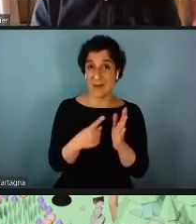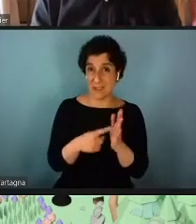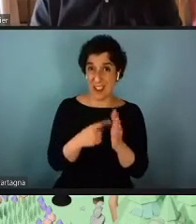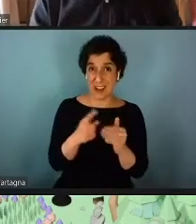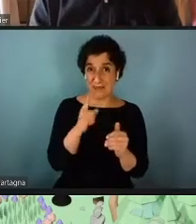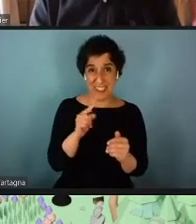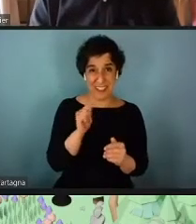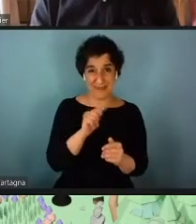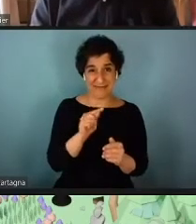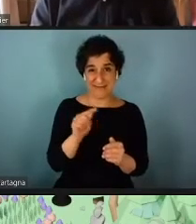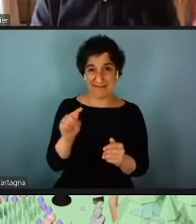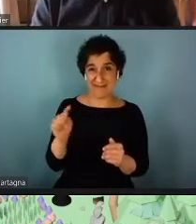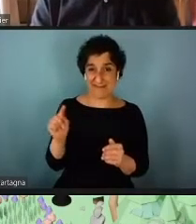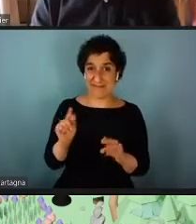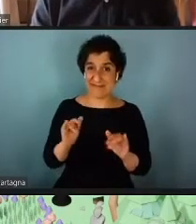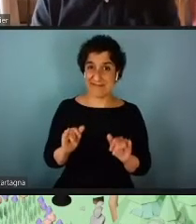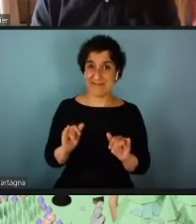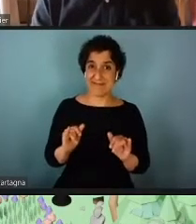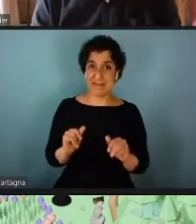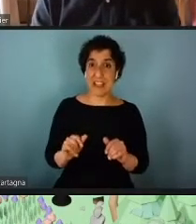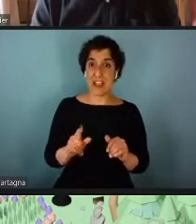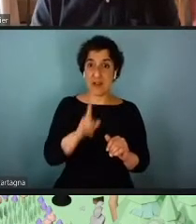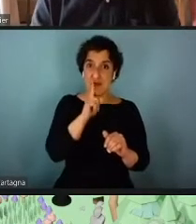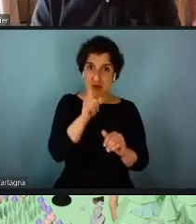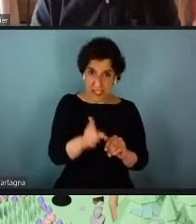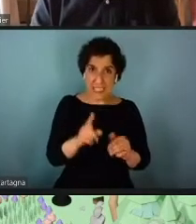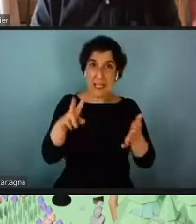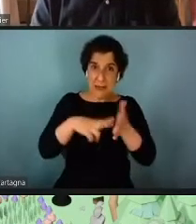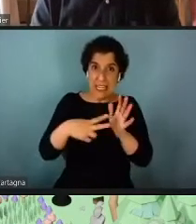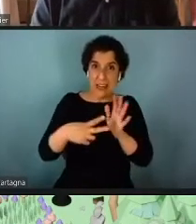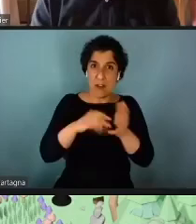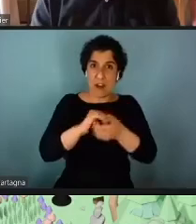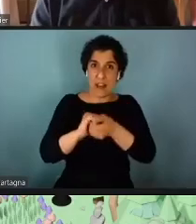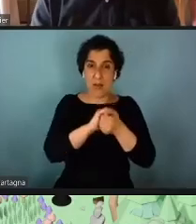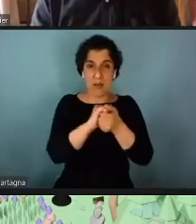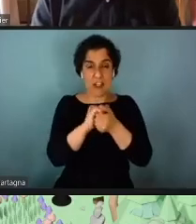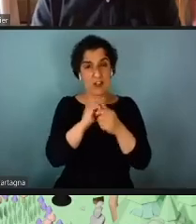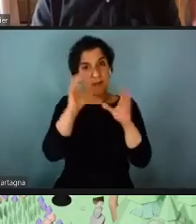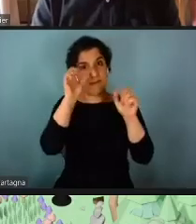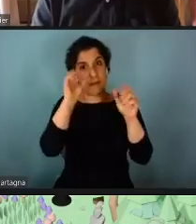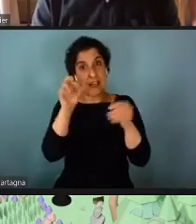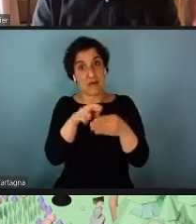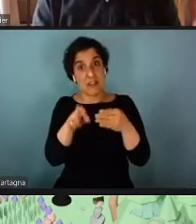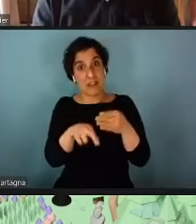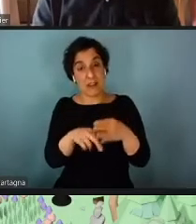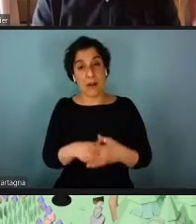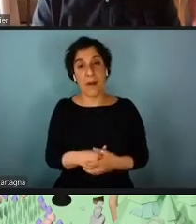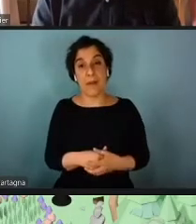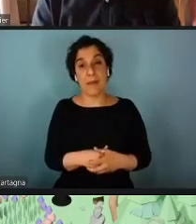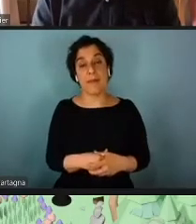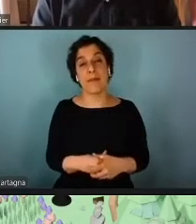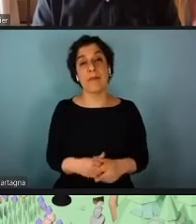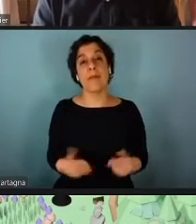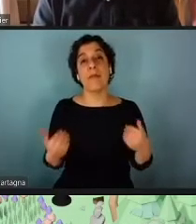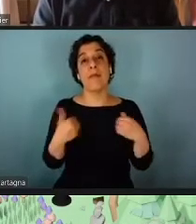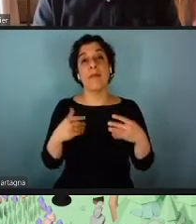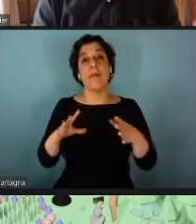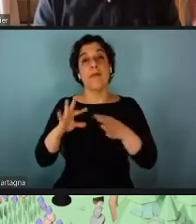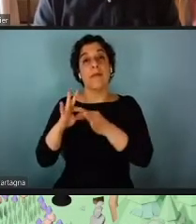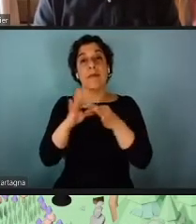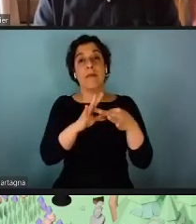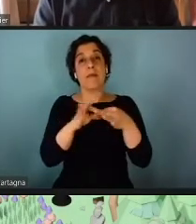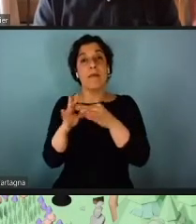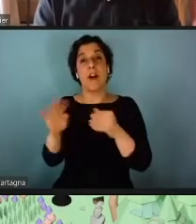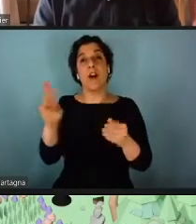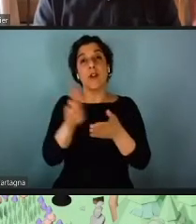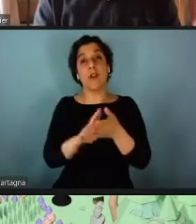when you have a truly meaningful collaboration, I was just thinking, and the group that we have a collaboration with University of Alaska Fairbanks, they